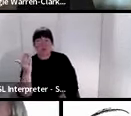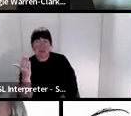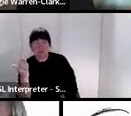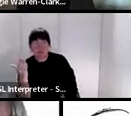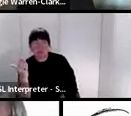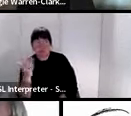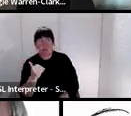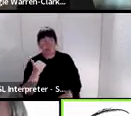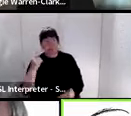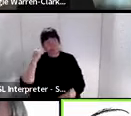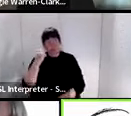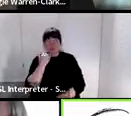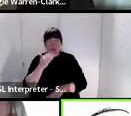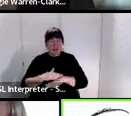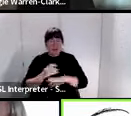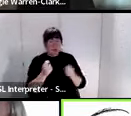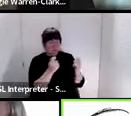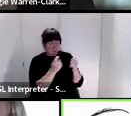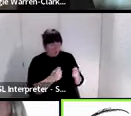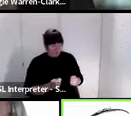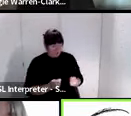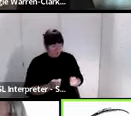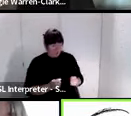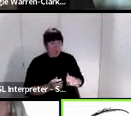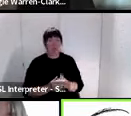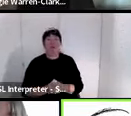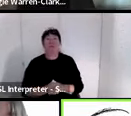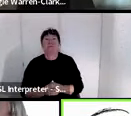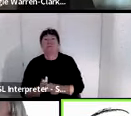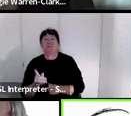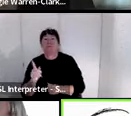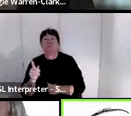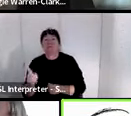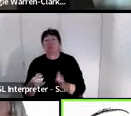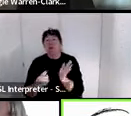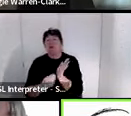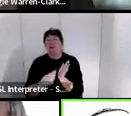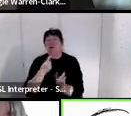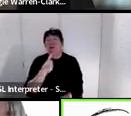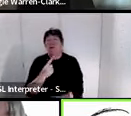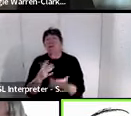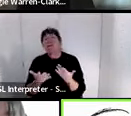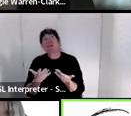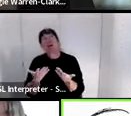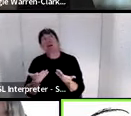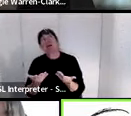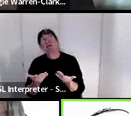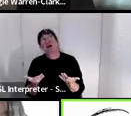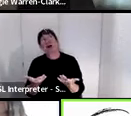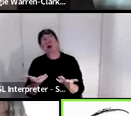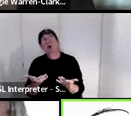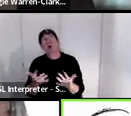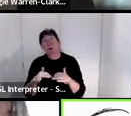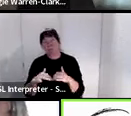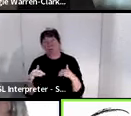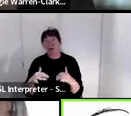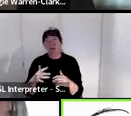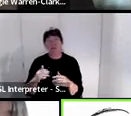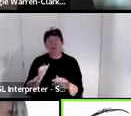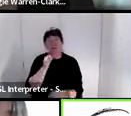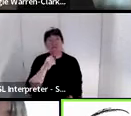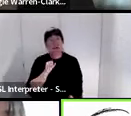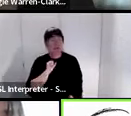be follow-on. I guess it depends how committed Parliament is to this bill. It would be, it is